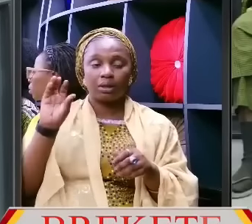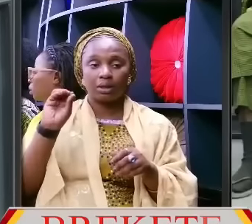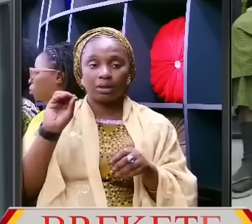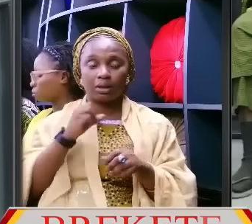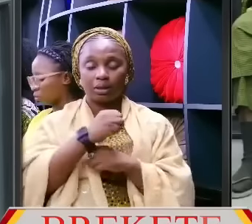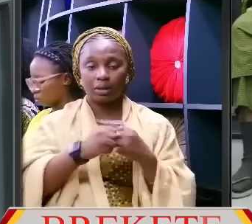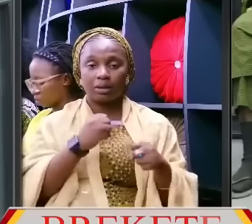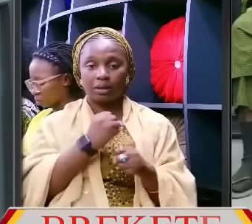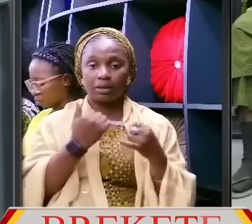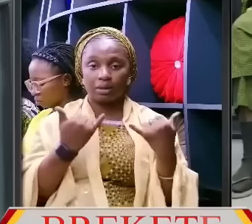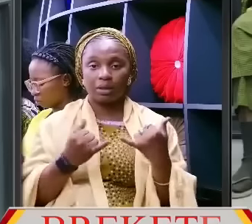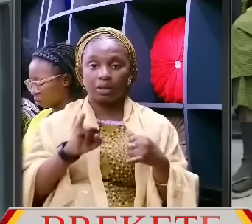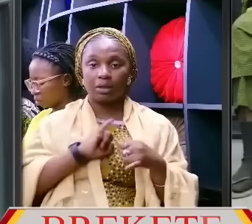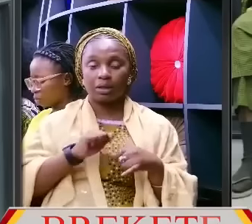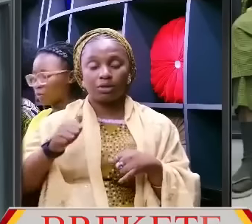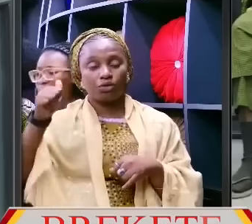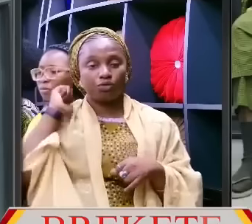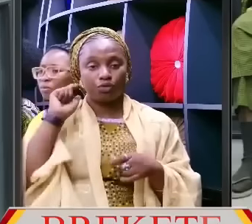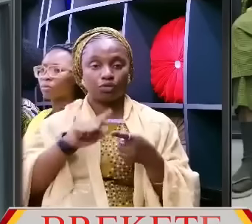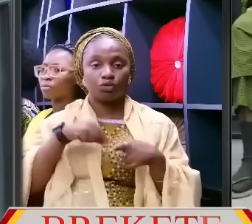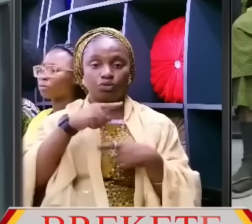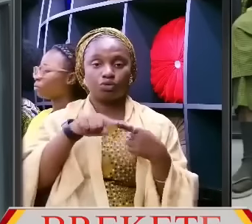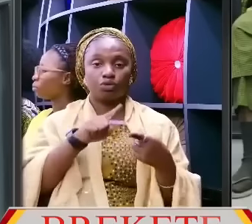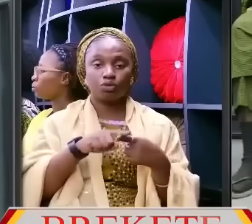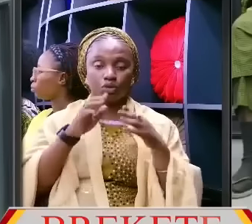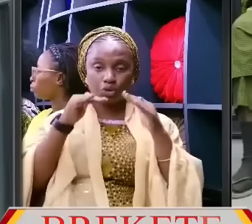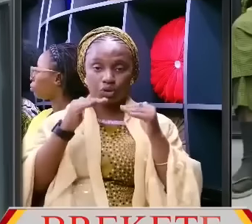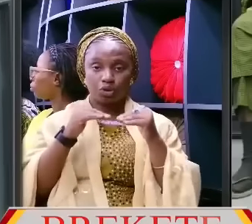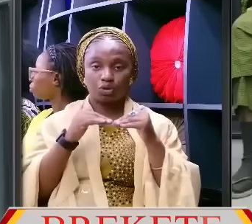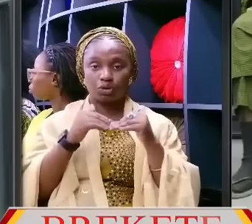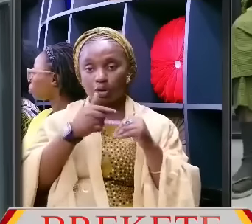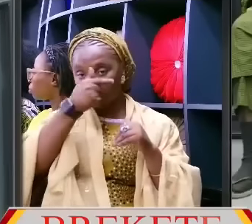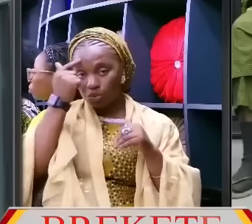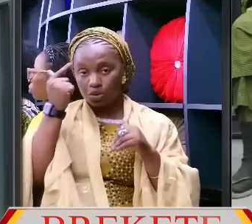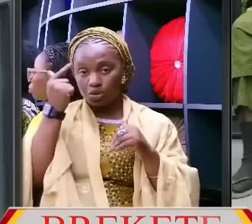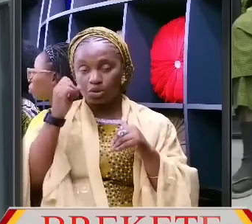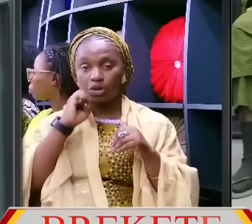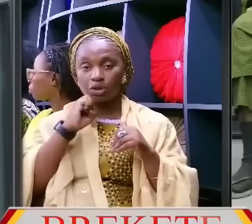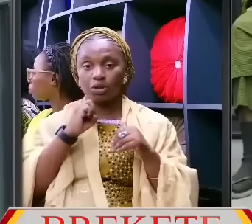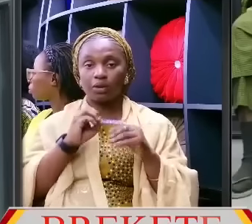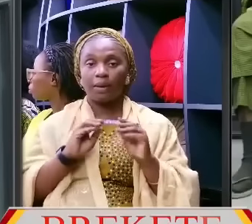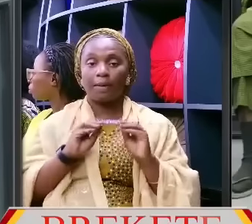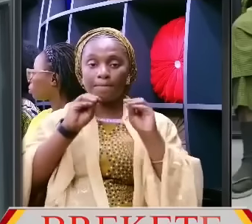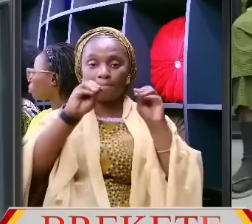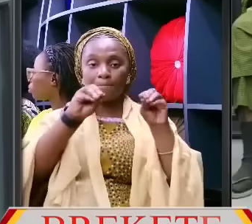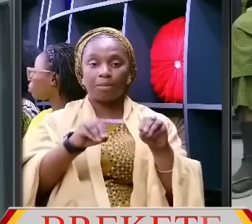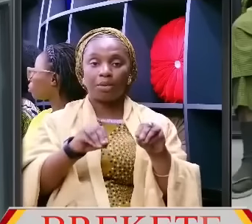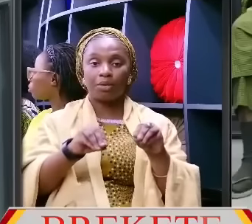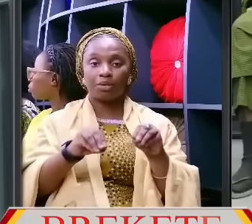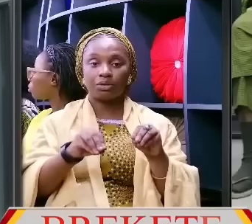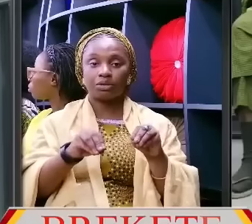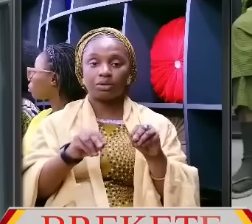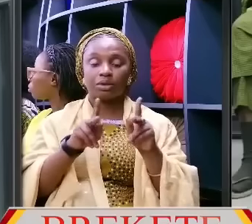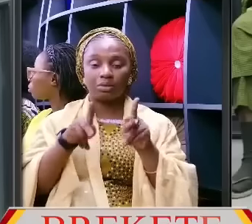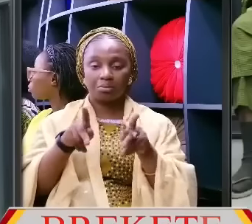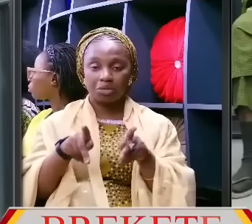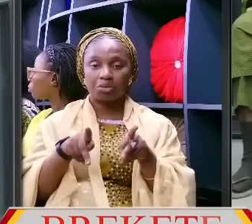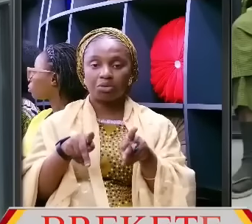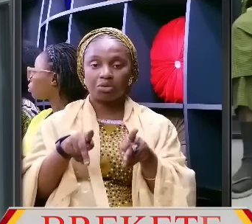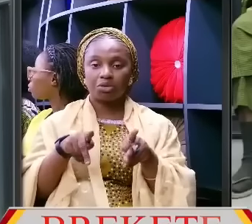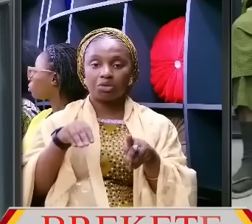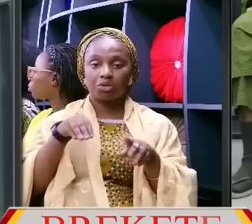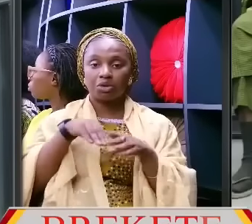because of him. He put his friend with his wife for my own room where my father said, make her manage till when God give me money